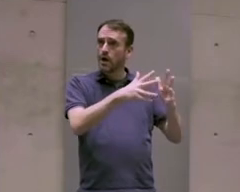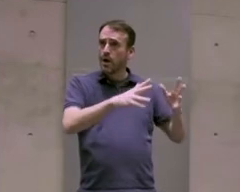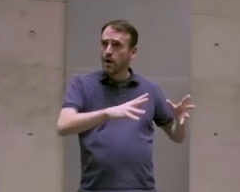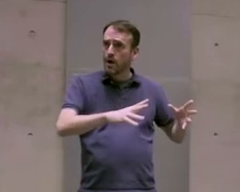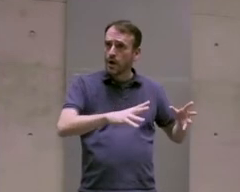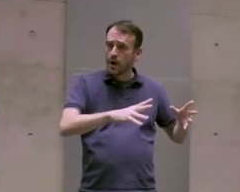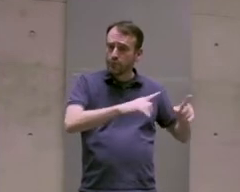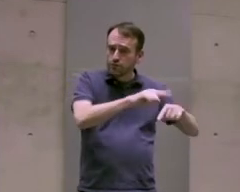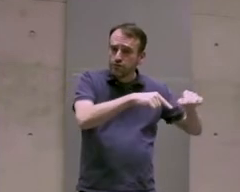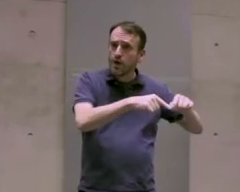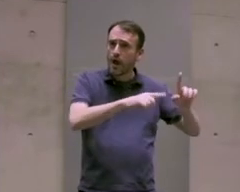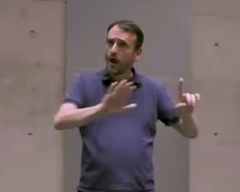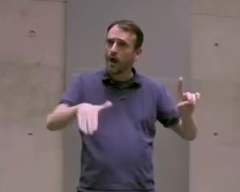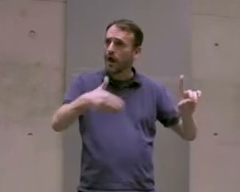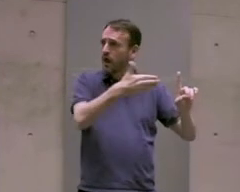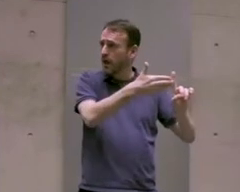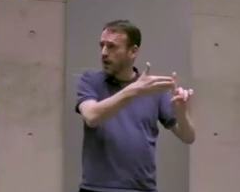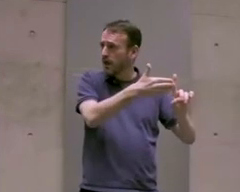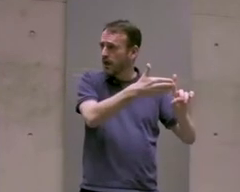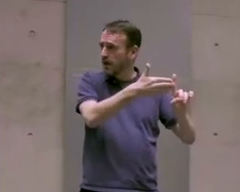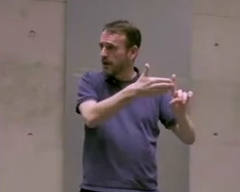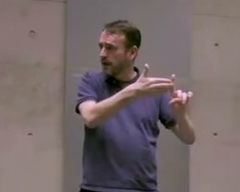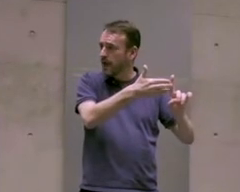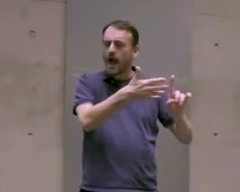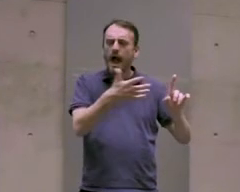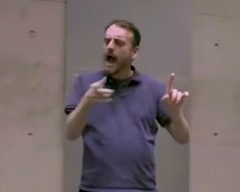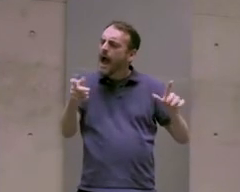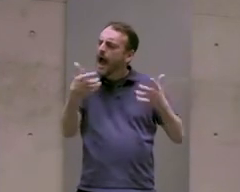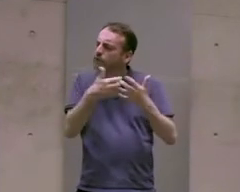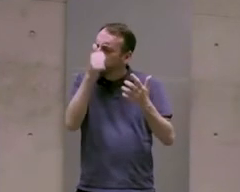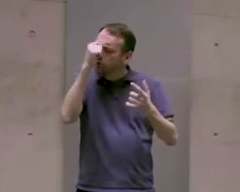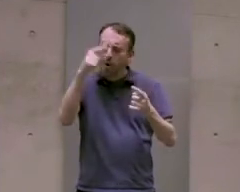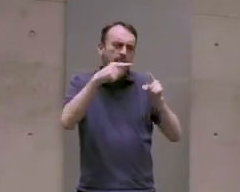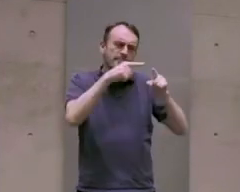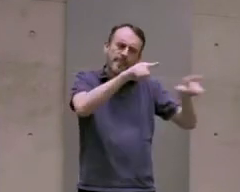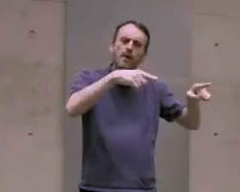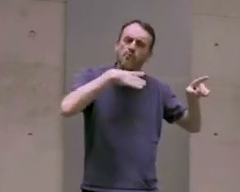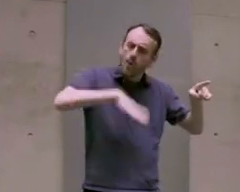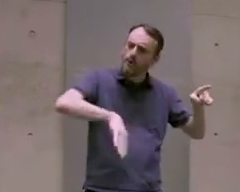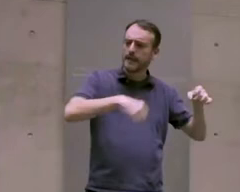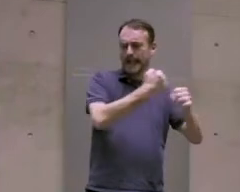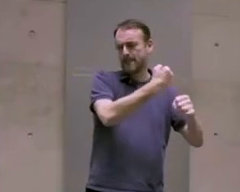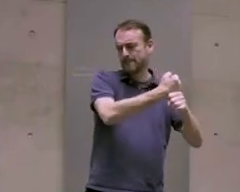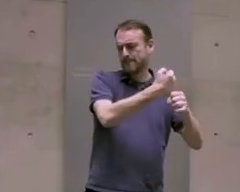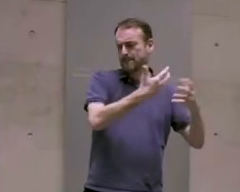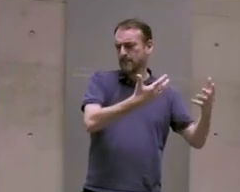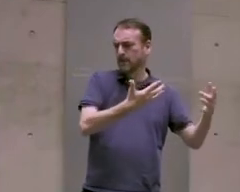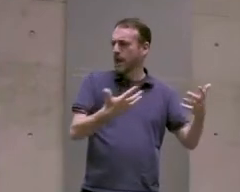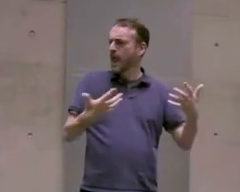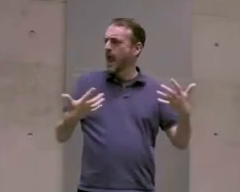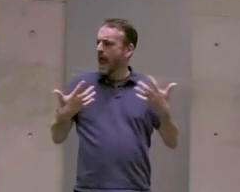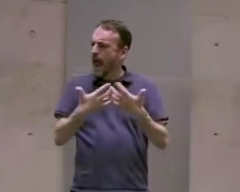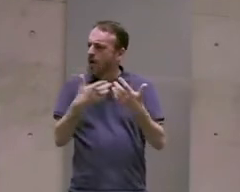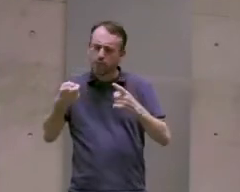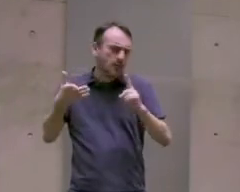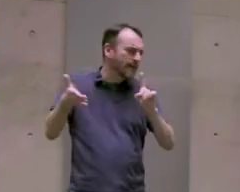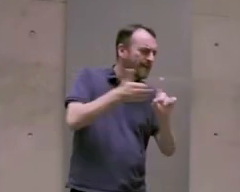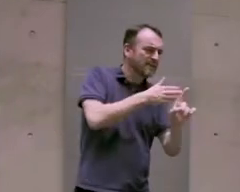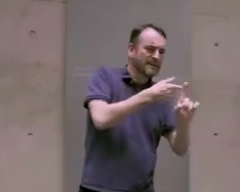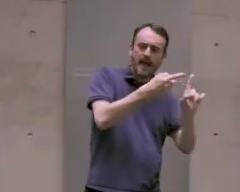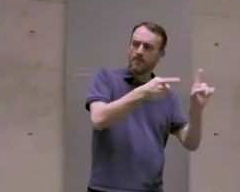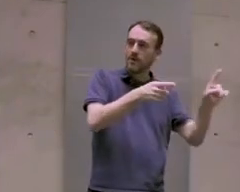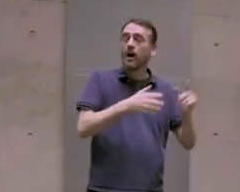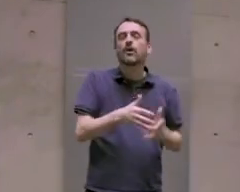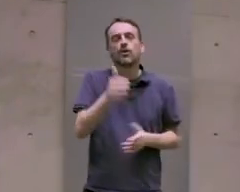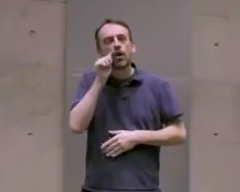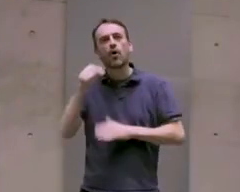no desire on the other side to make a game. You had to convince them that this is something that's worthwhile for them to do. Unlike Tron, where